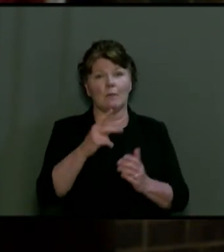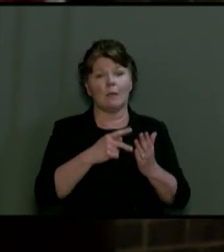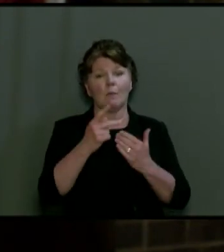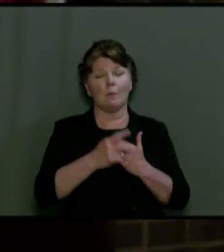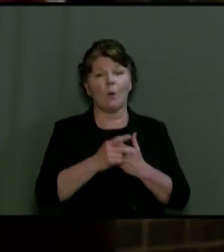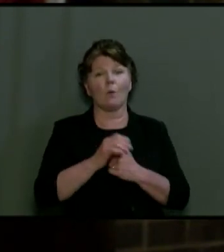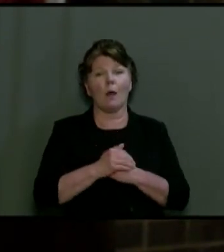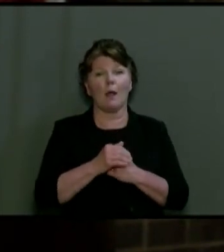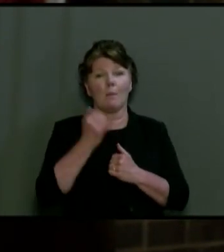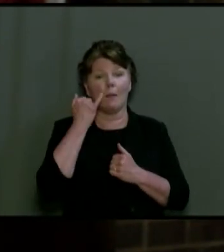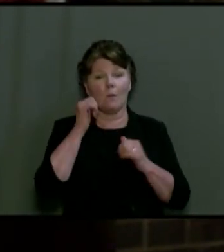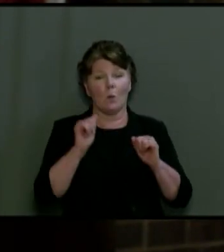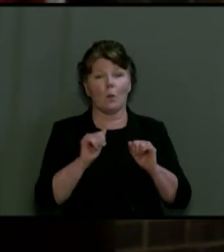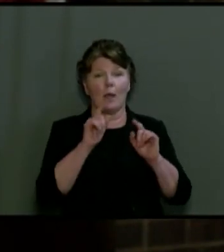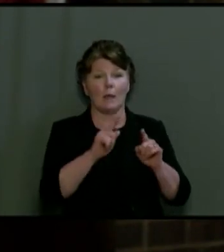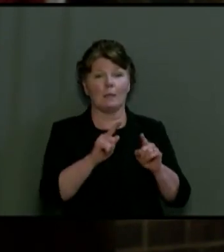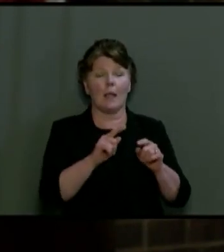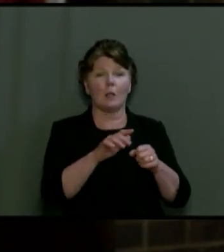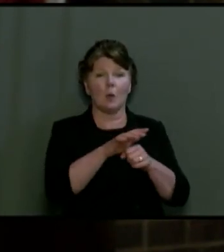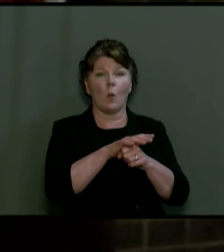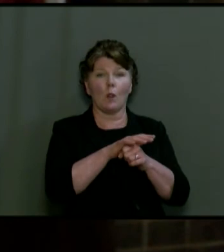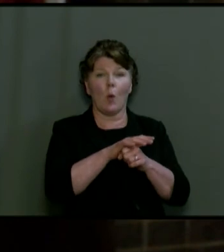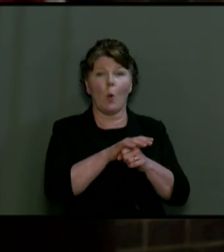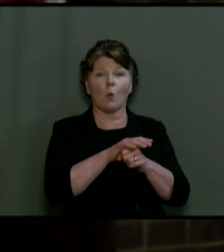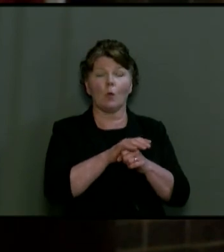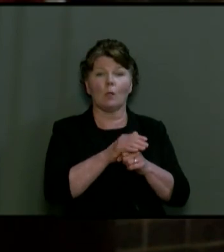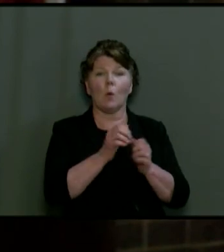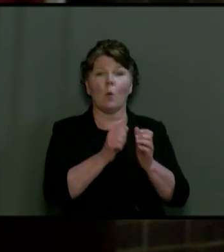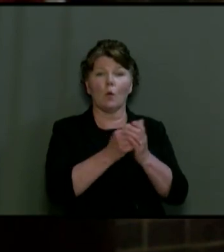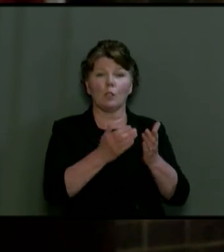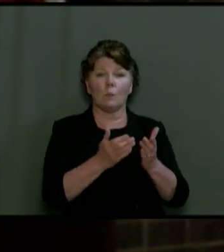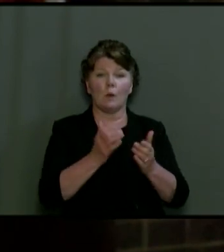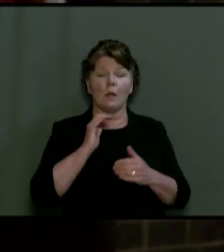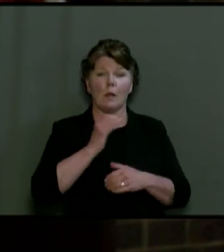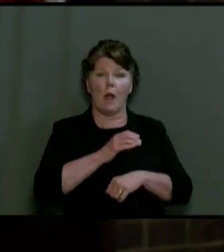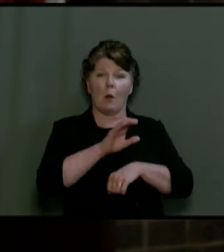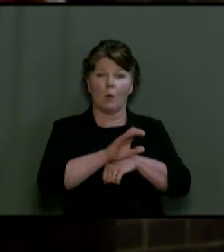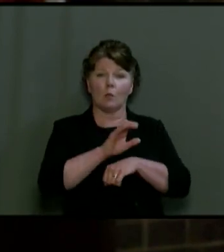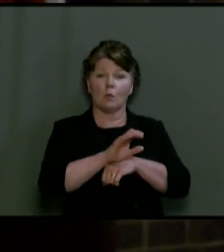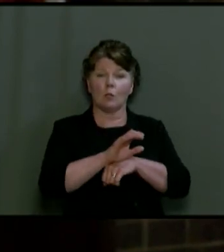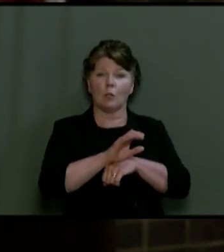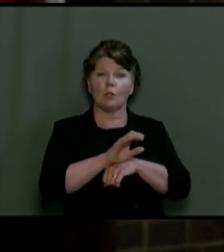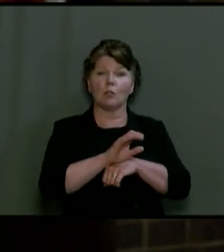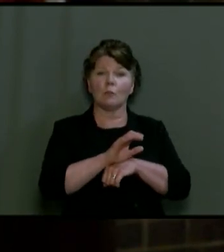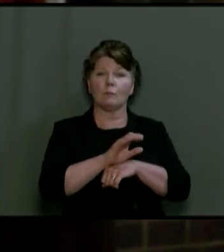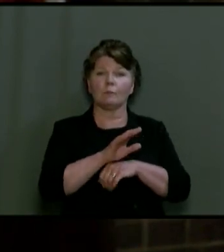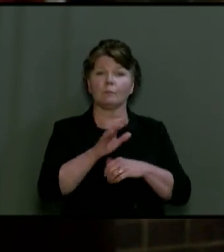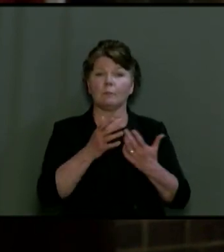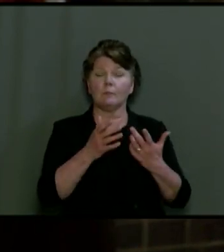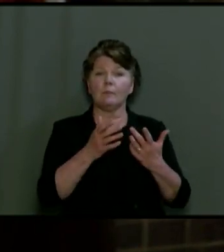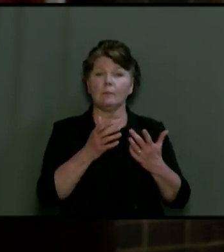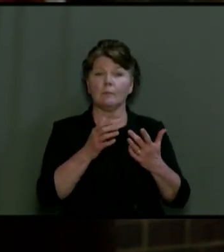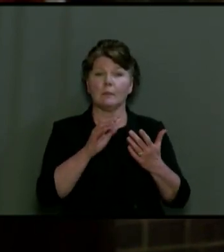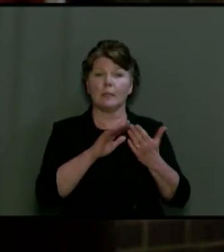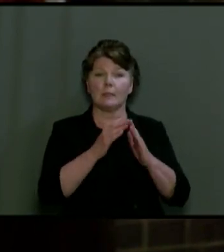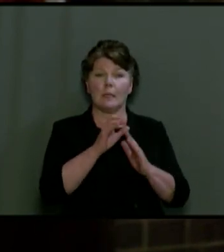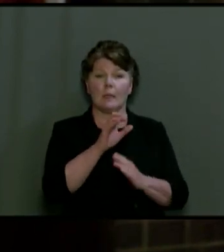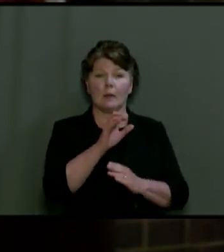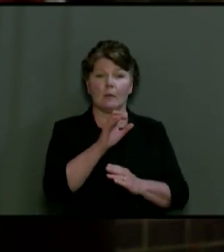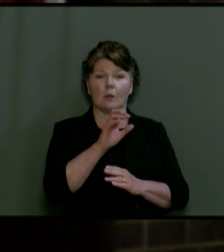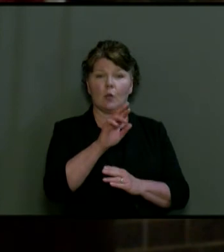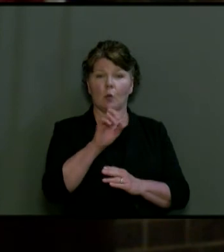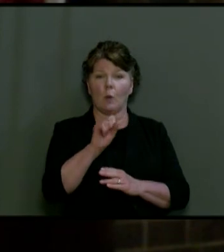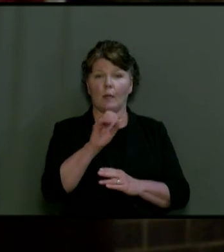local services, I would like you to invite you to worship at our congregation. If you are in the city of Crestbard